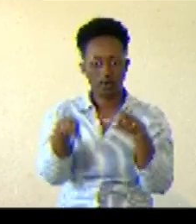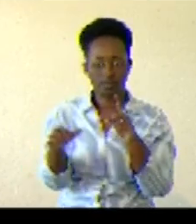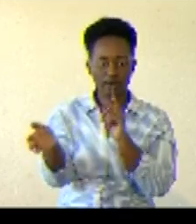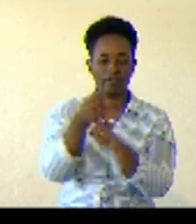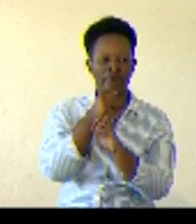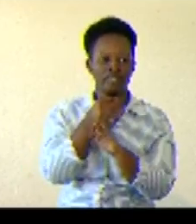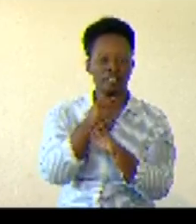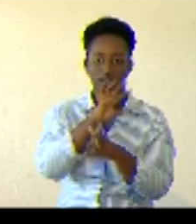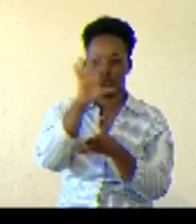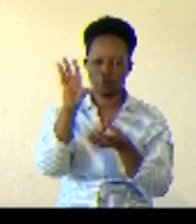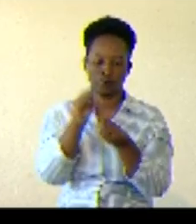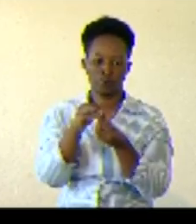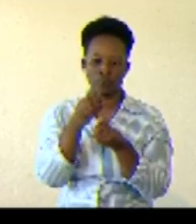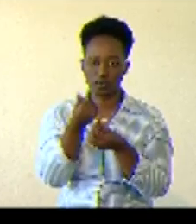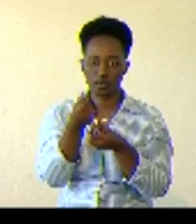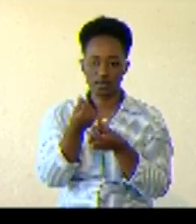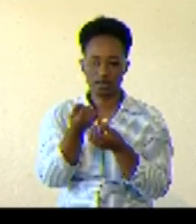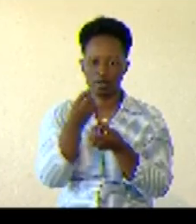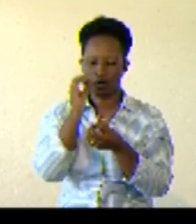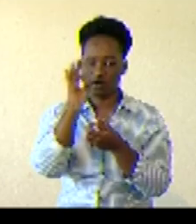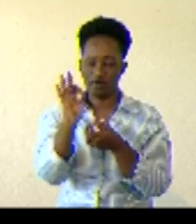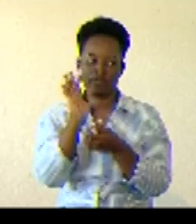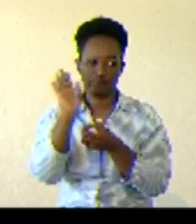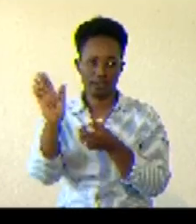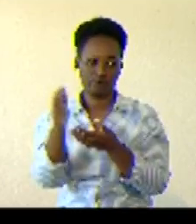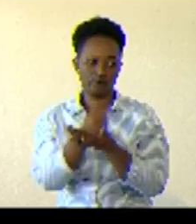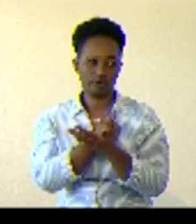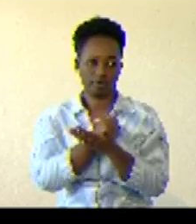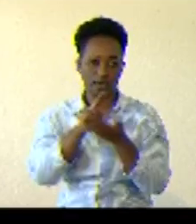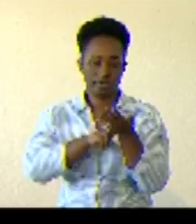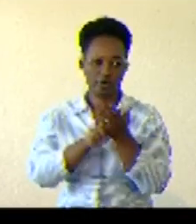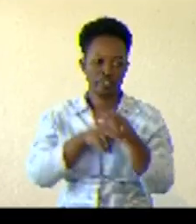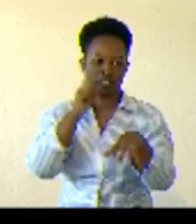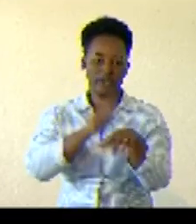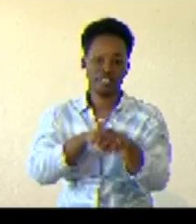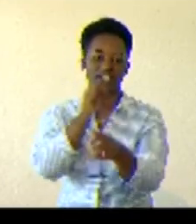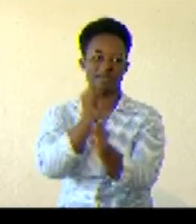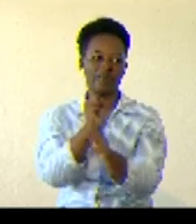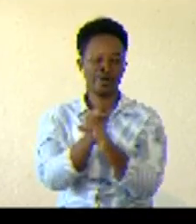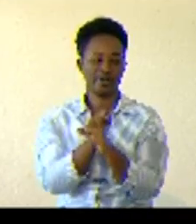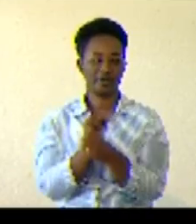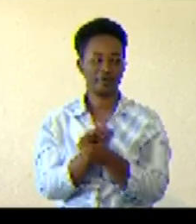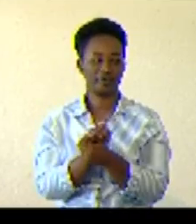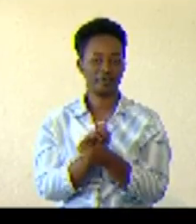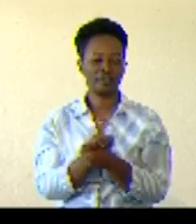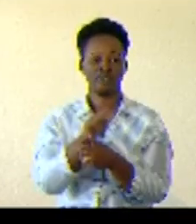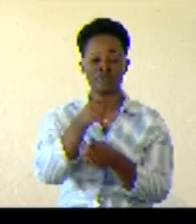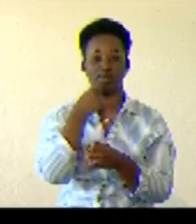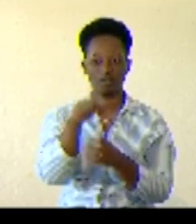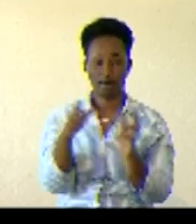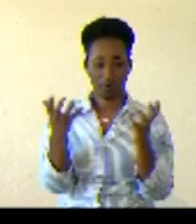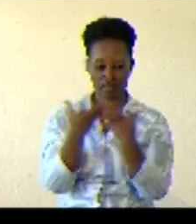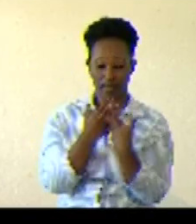find the total cost of the farm incurred during production. So you have to relate